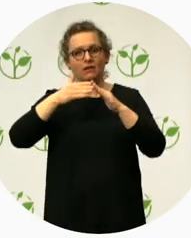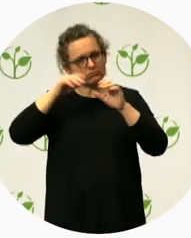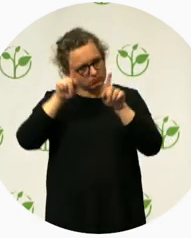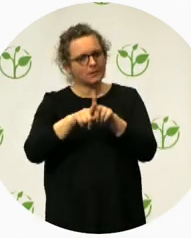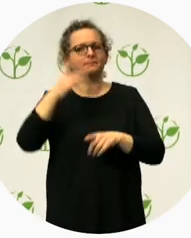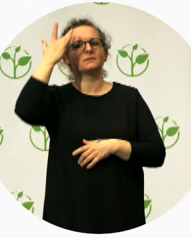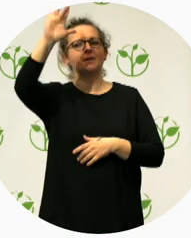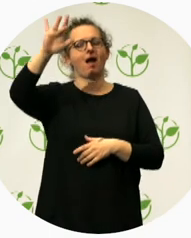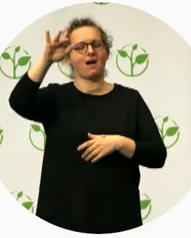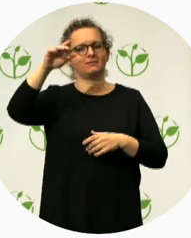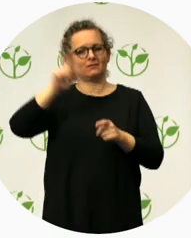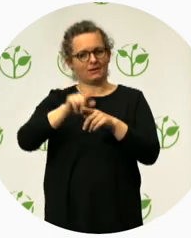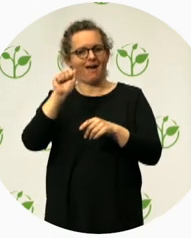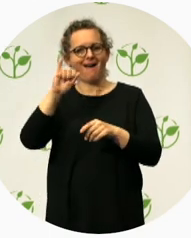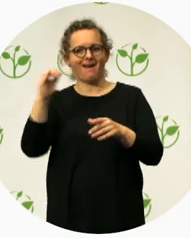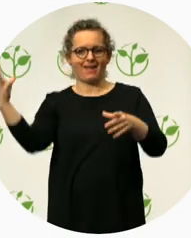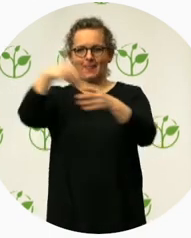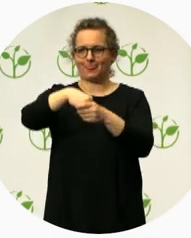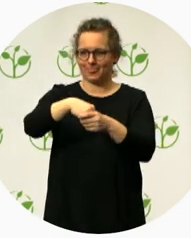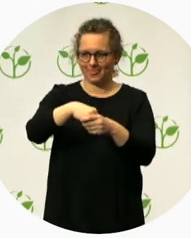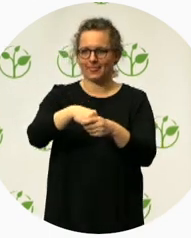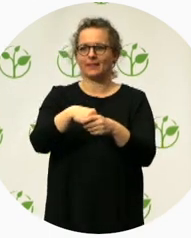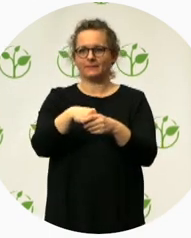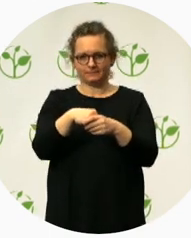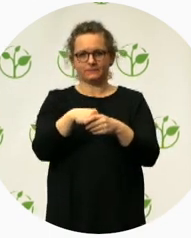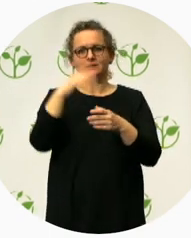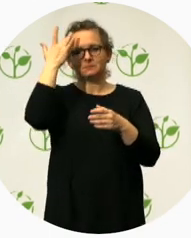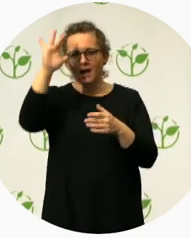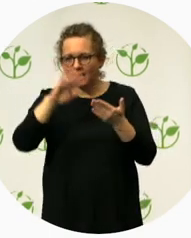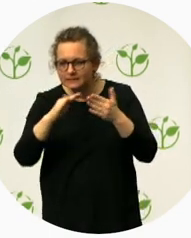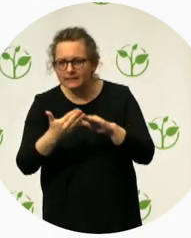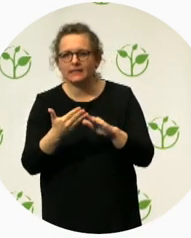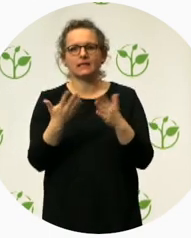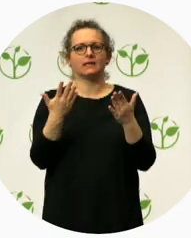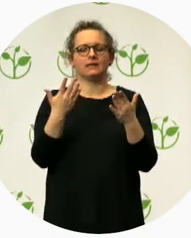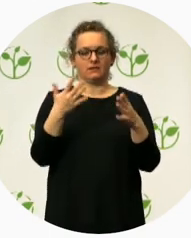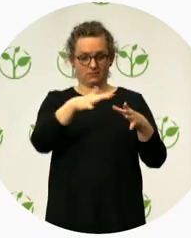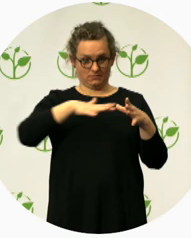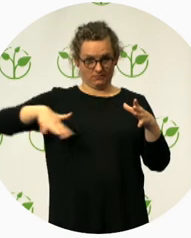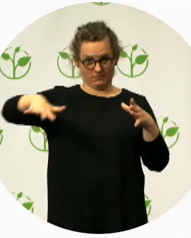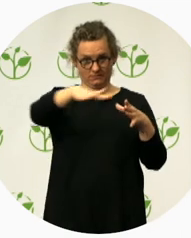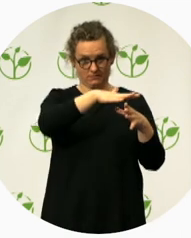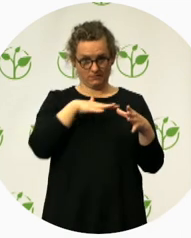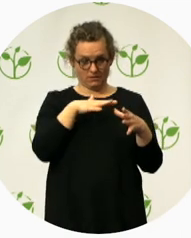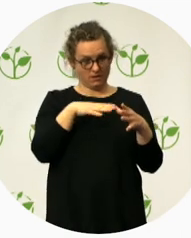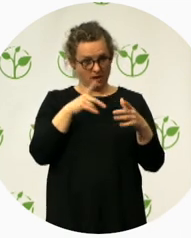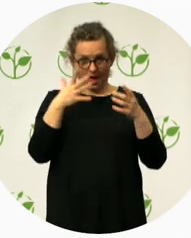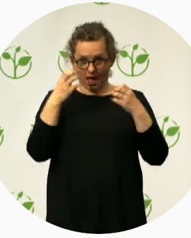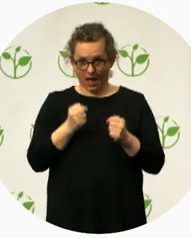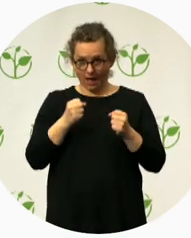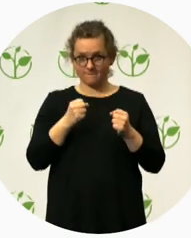change, smart cities are going to be based on smart communities. The inclusive technology